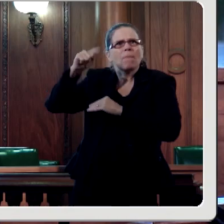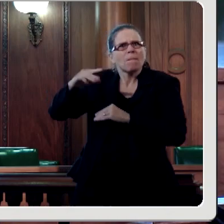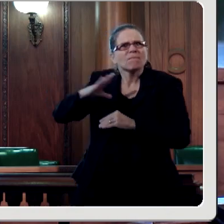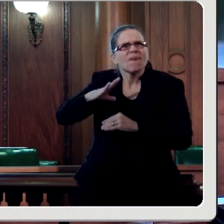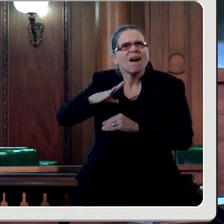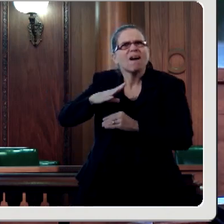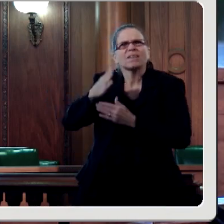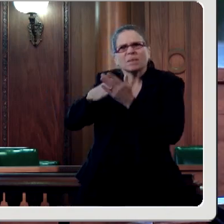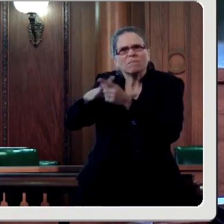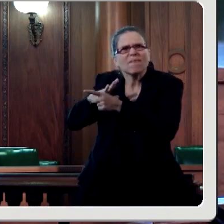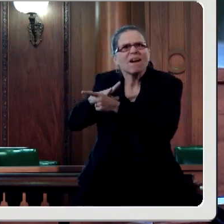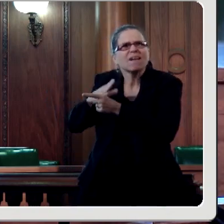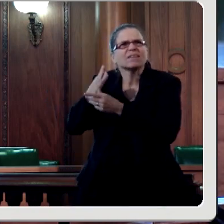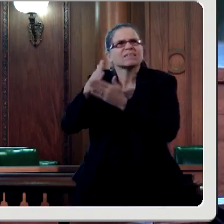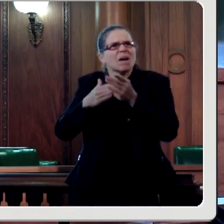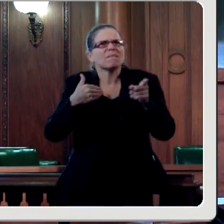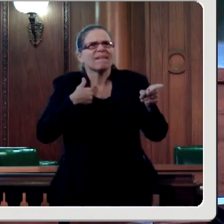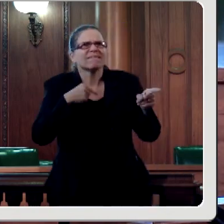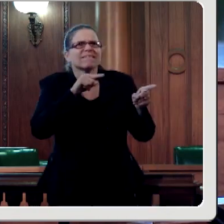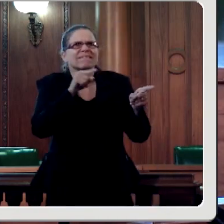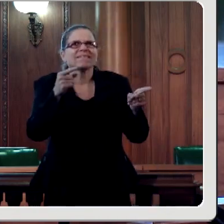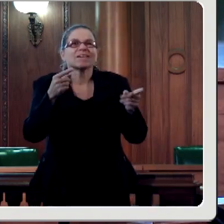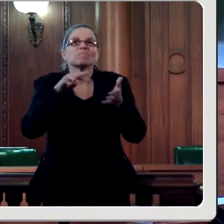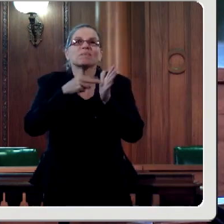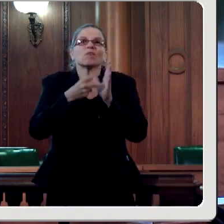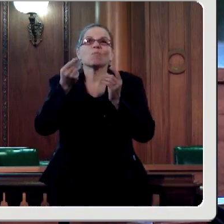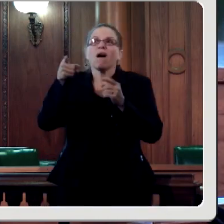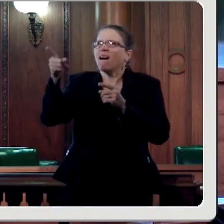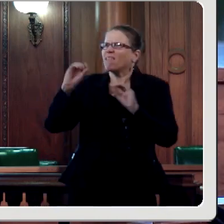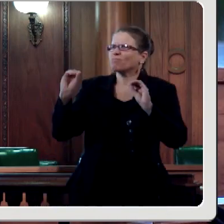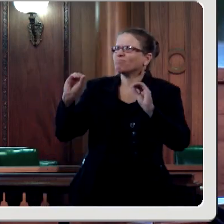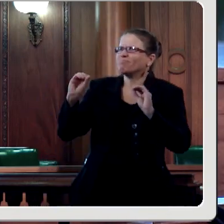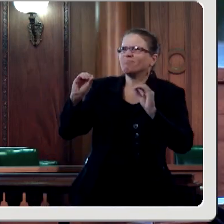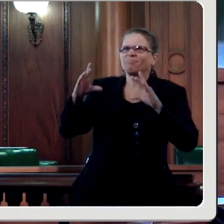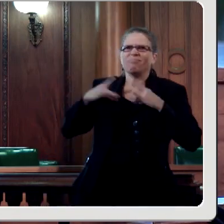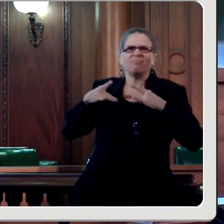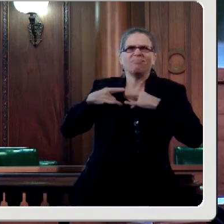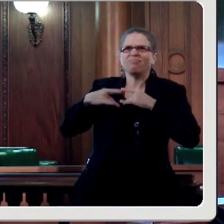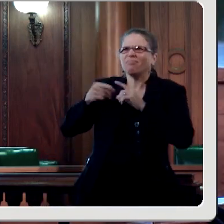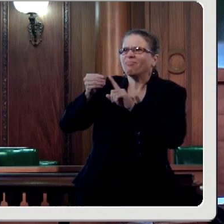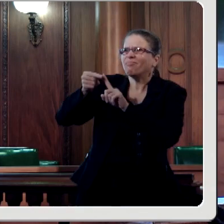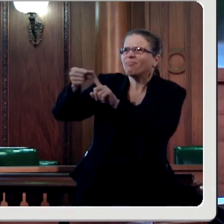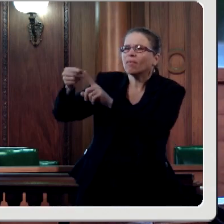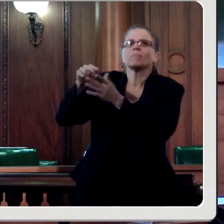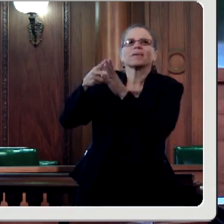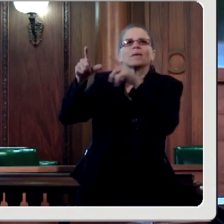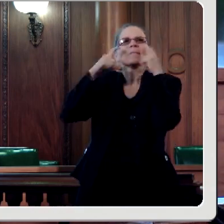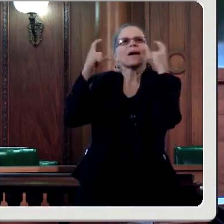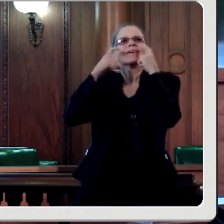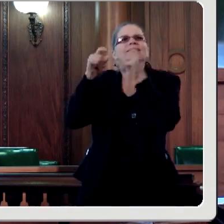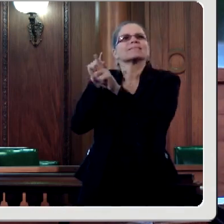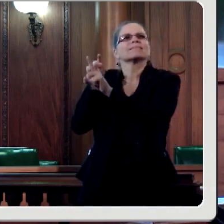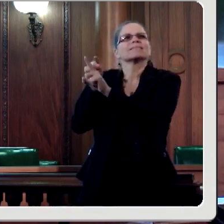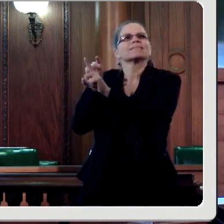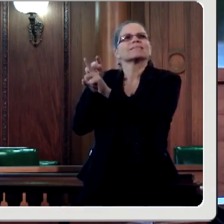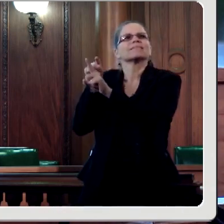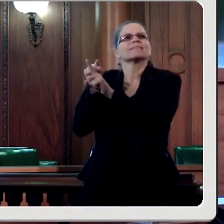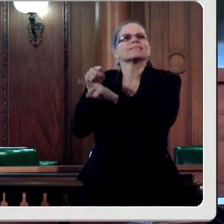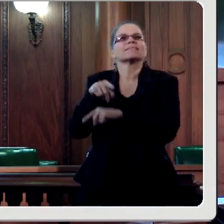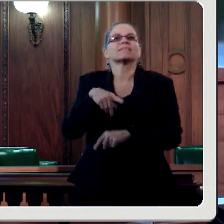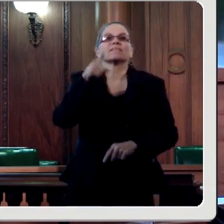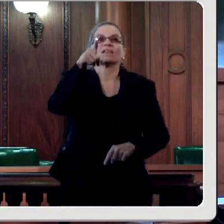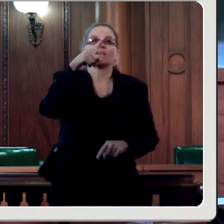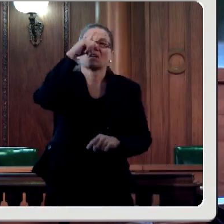Hessler and Dr. Roose, 0108, 0109, these are family